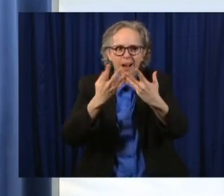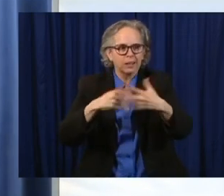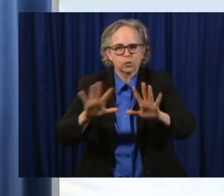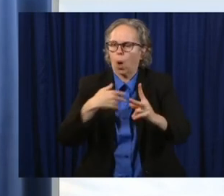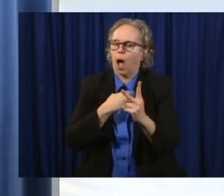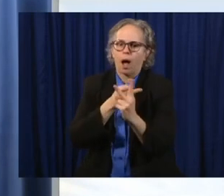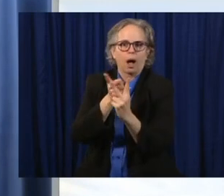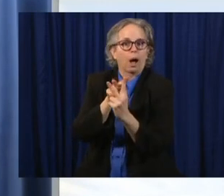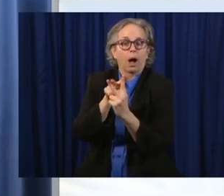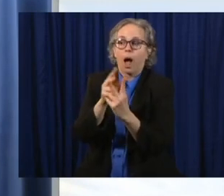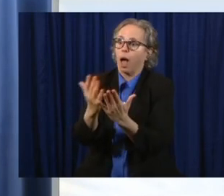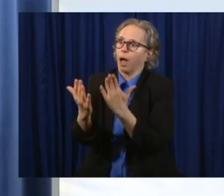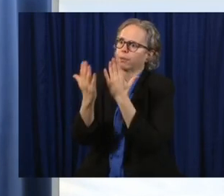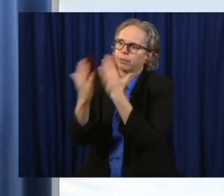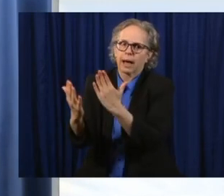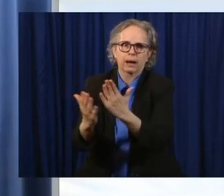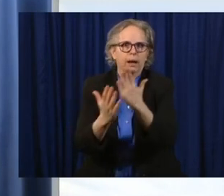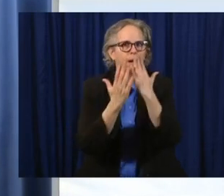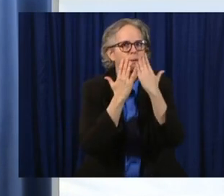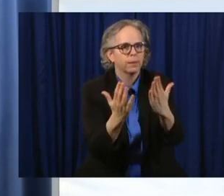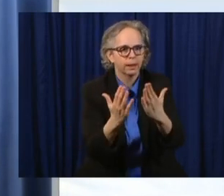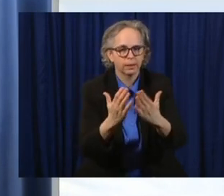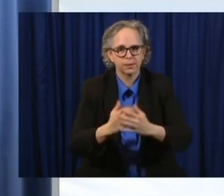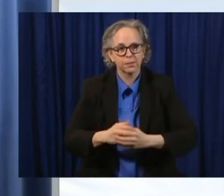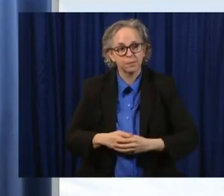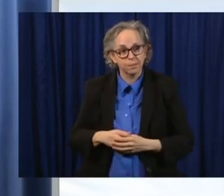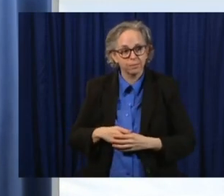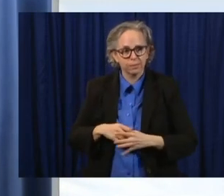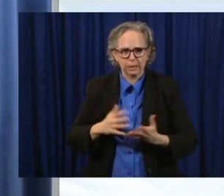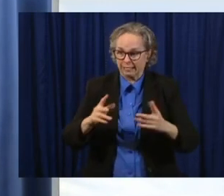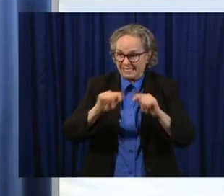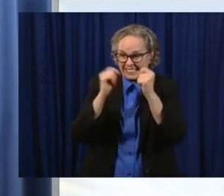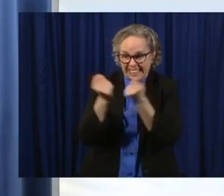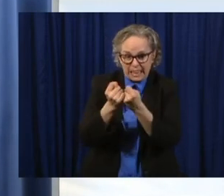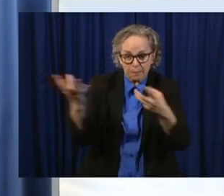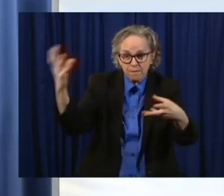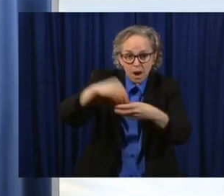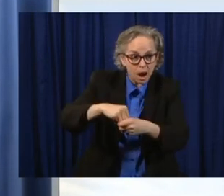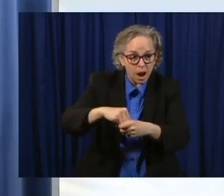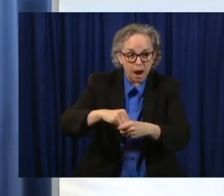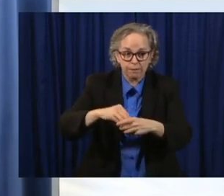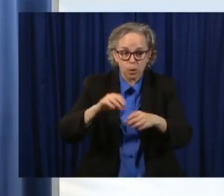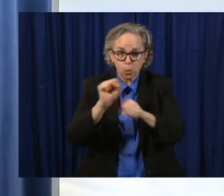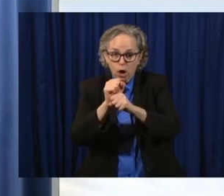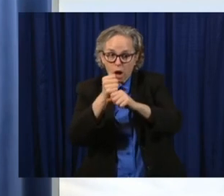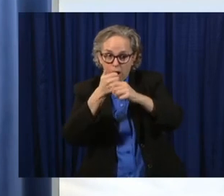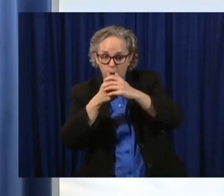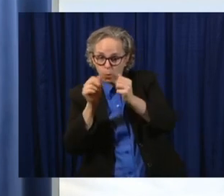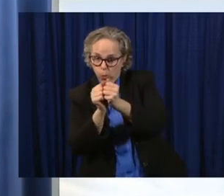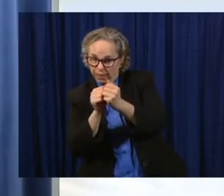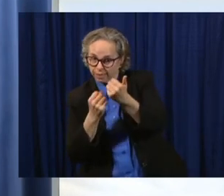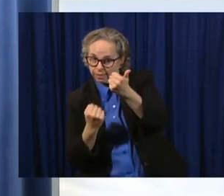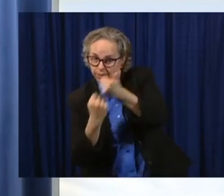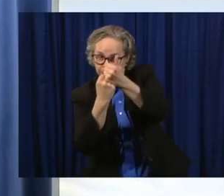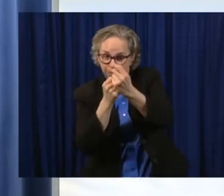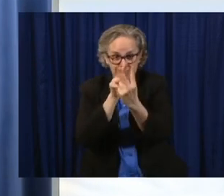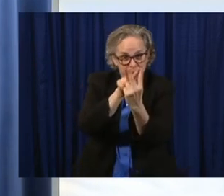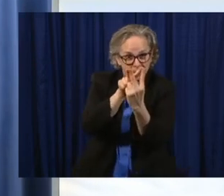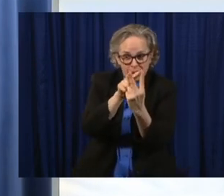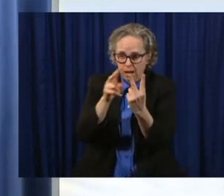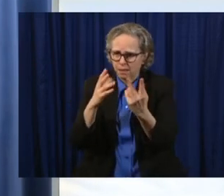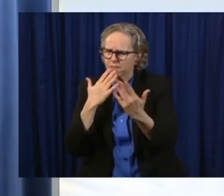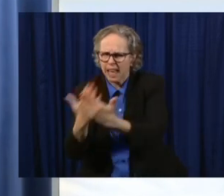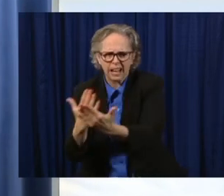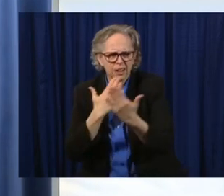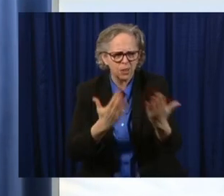what they did, but I also want to thank our team who worked with them and I know the two governors were